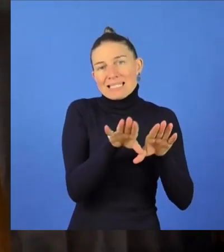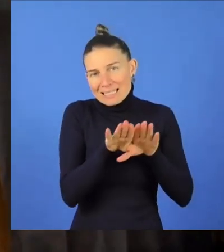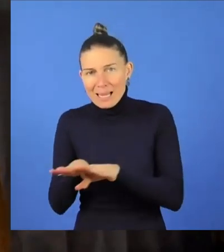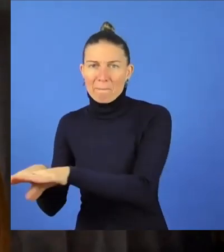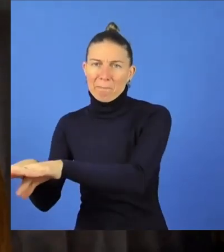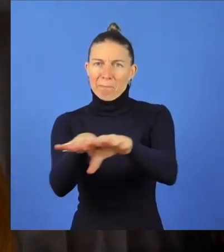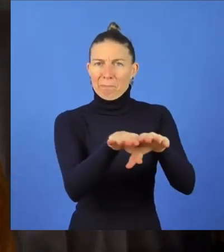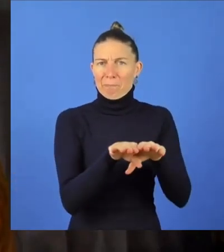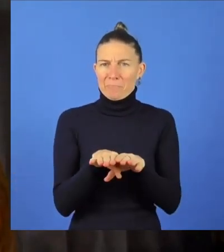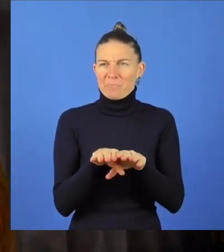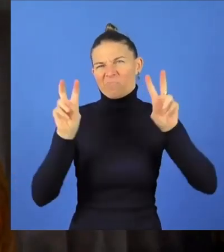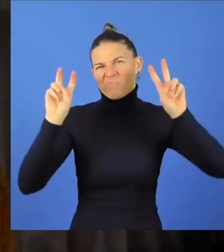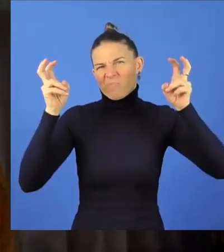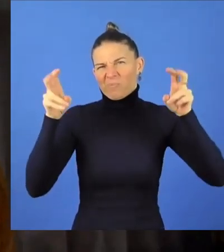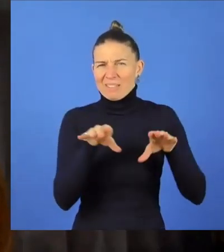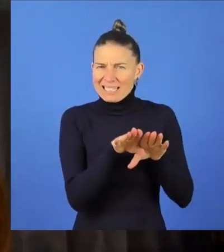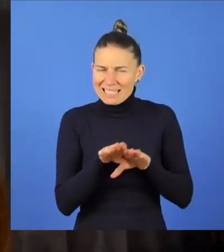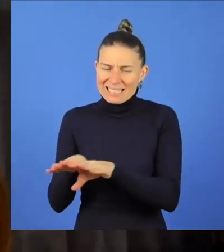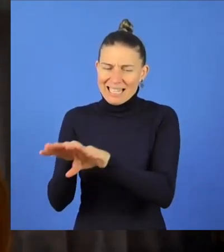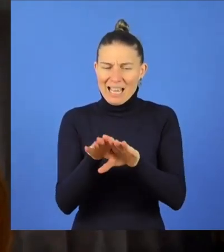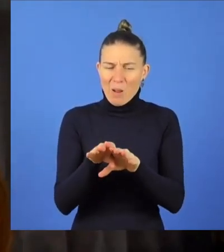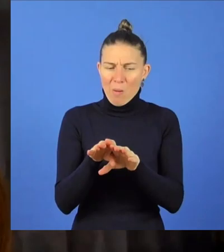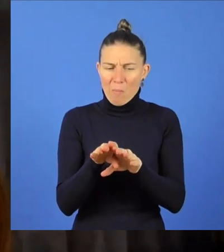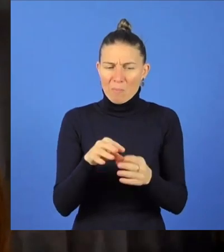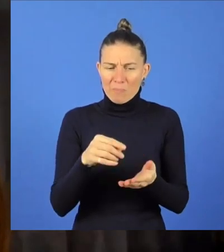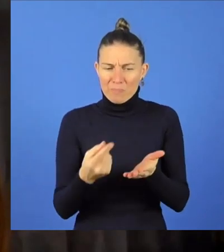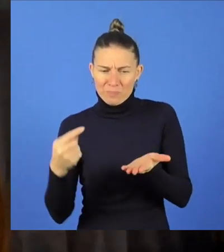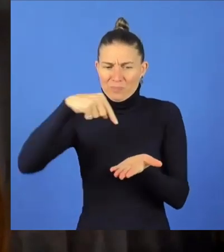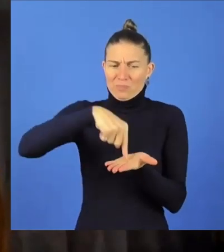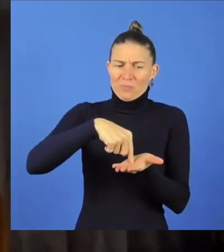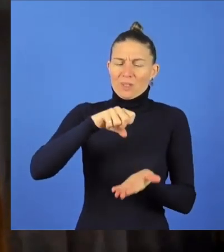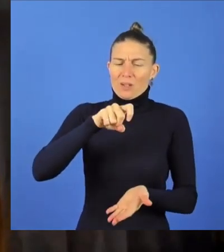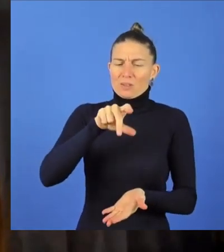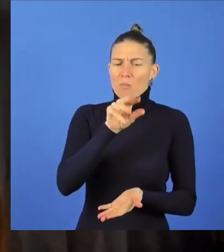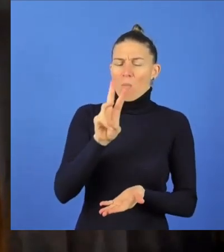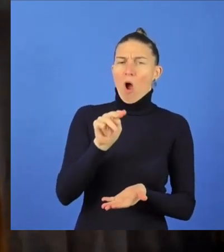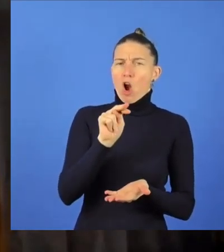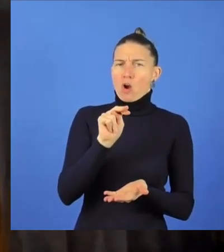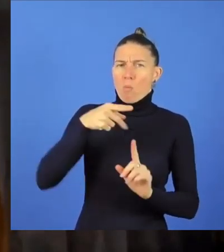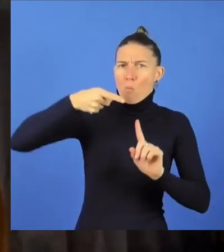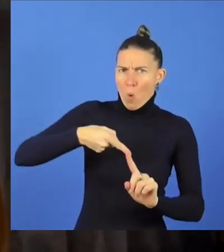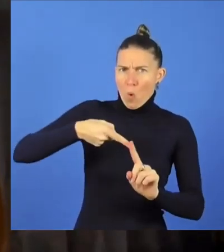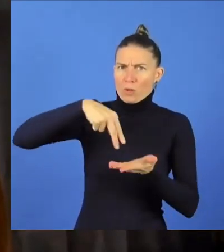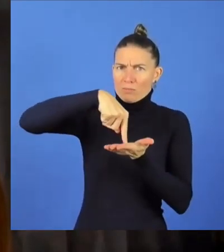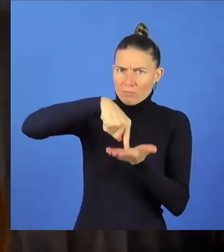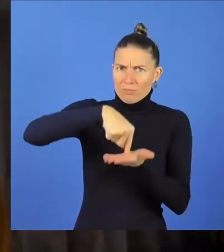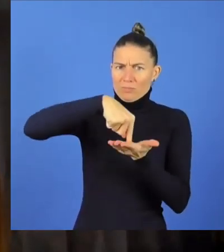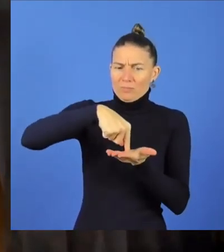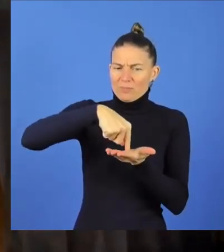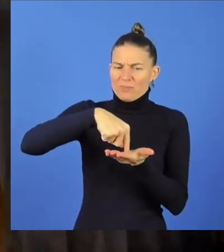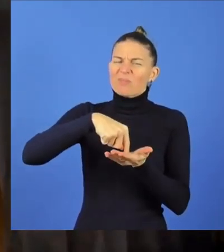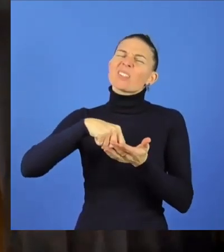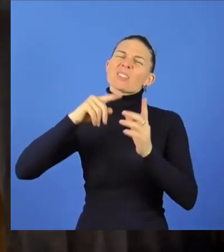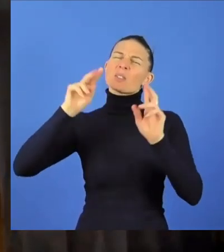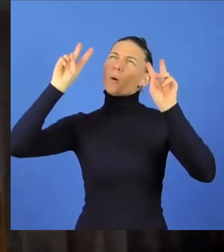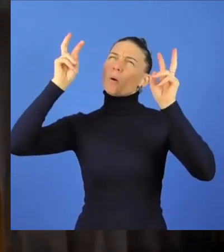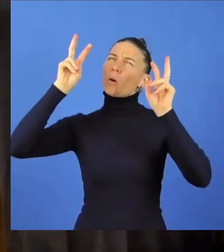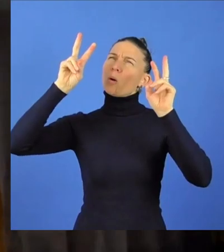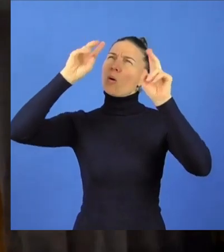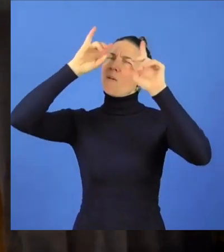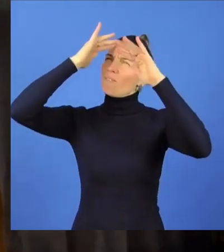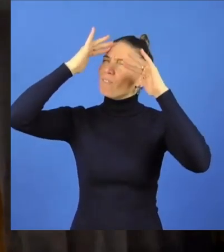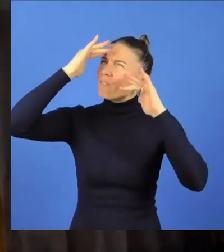how we came up with the slogan of the event. One different game equals, so it doesn't matter where you come from, basically. Yeah. If you have the